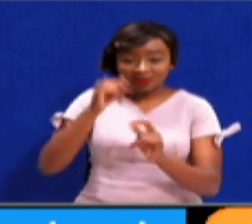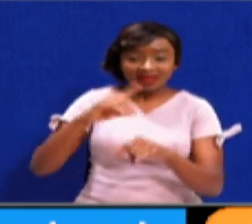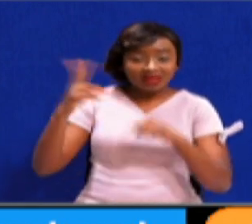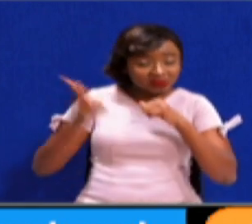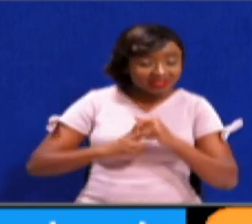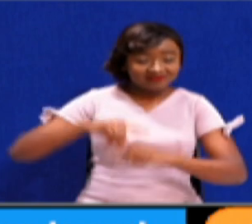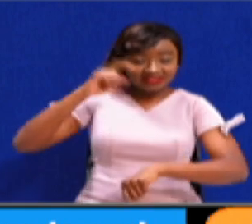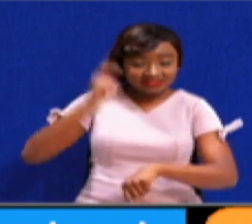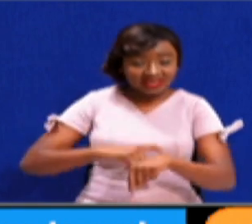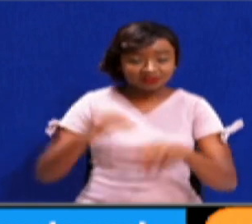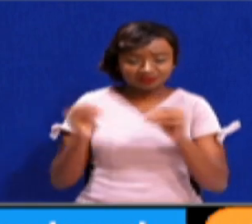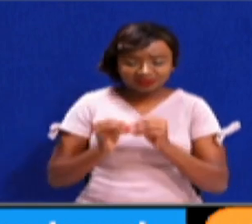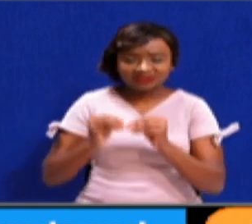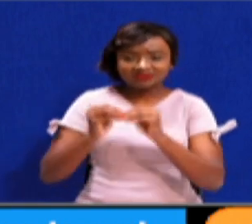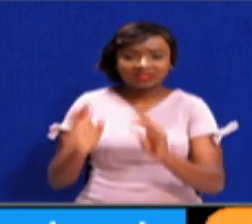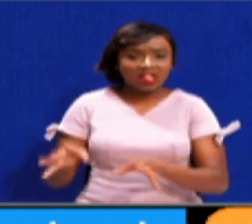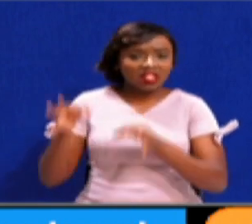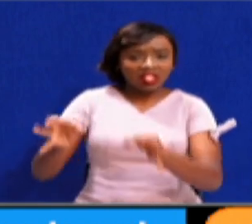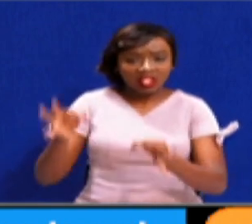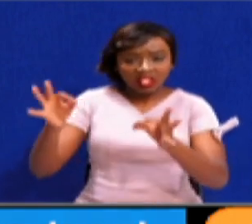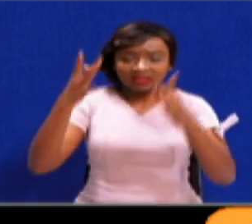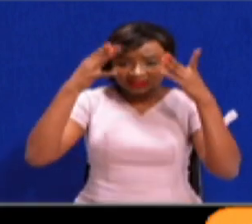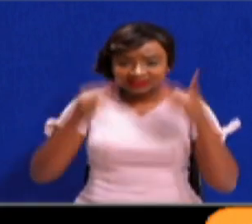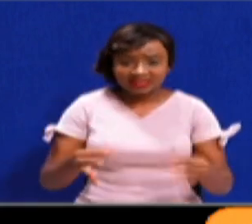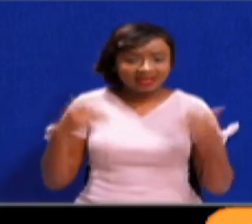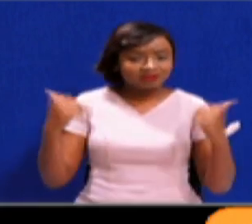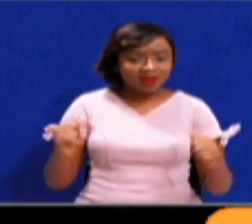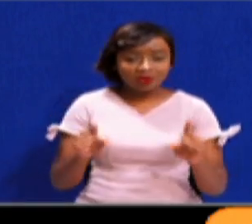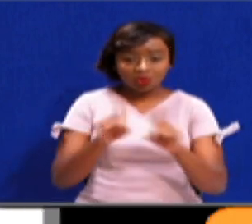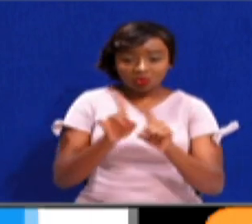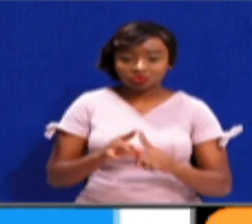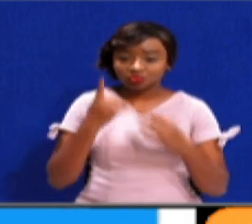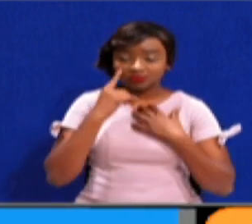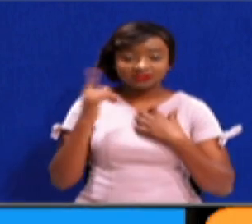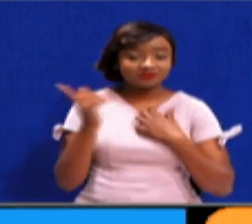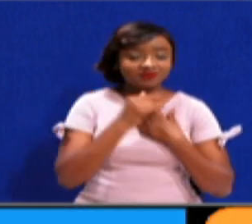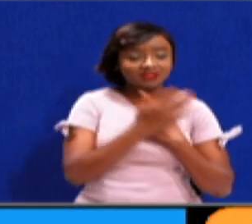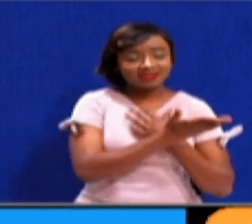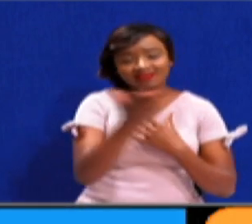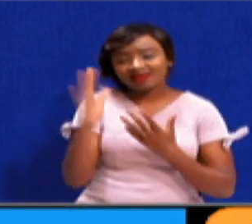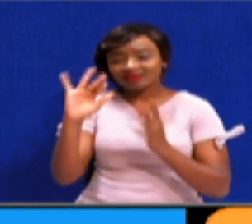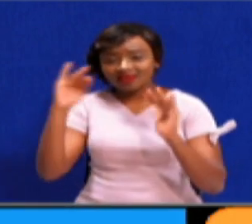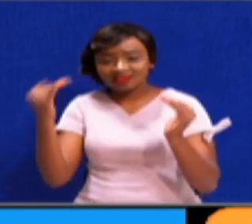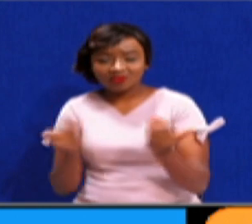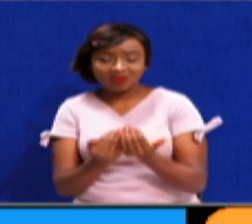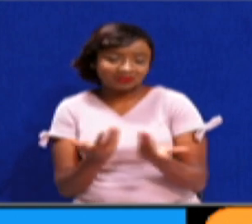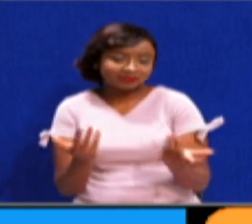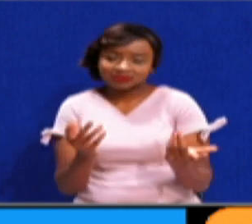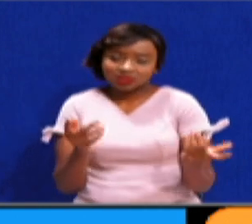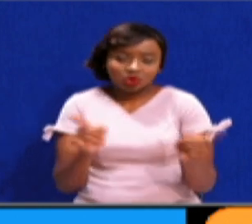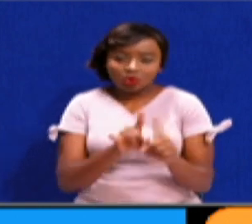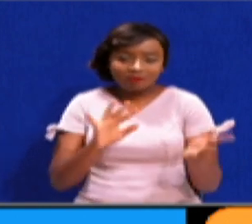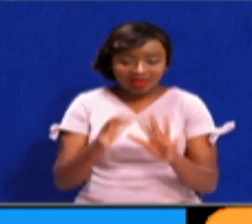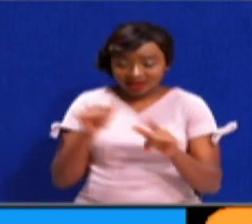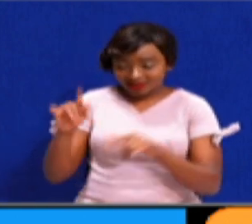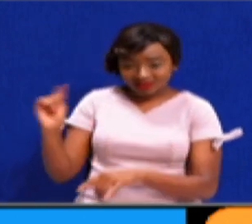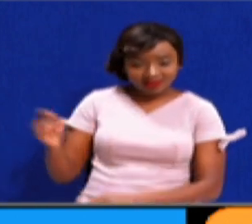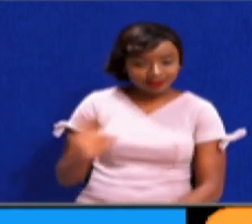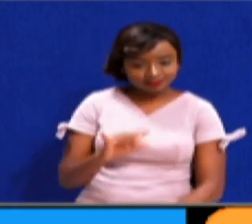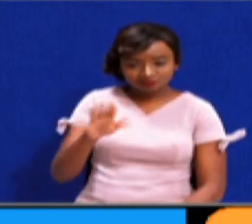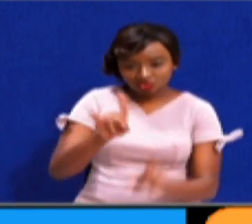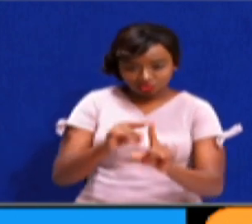no decision has been made. Consider even in all around the world over, the Senate is actually usually the upper house. And then we look even at the